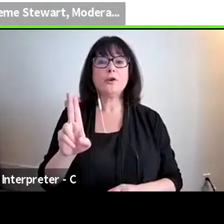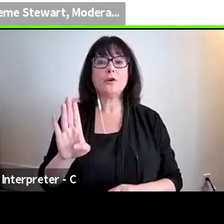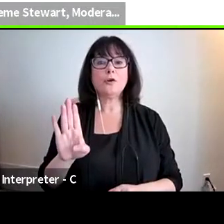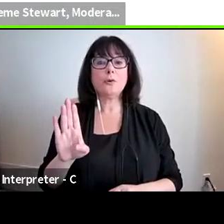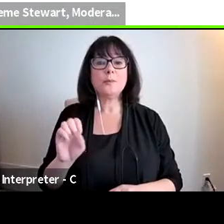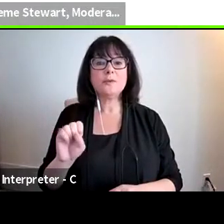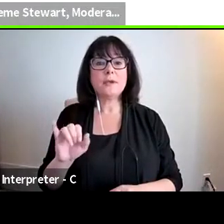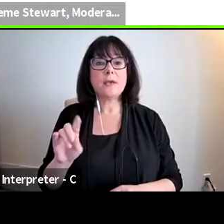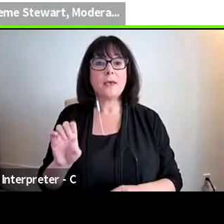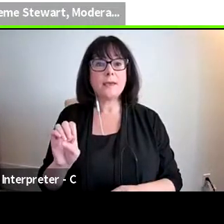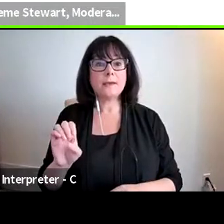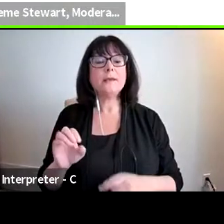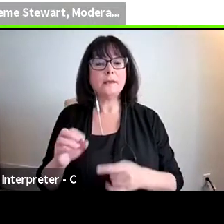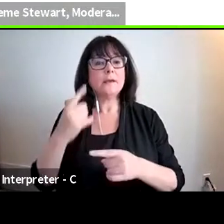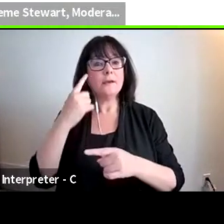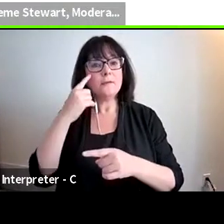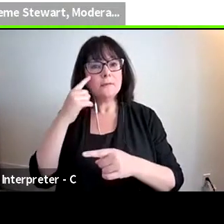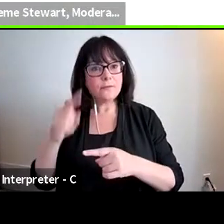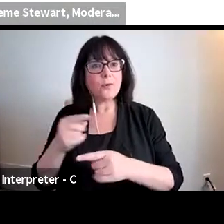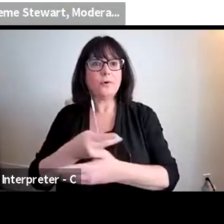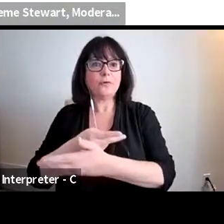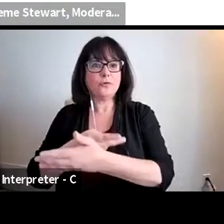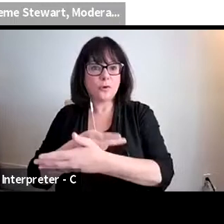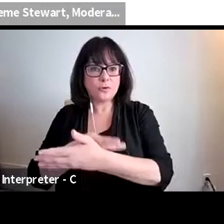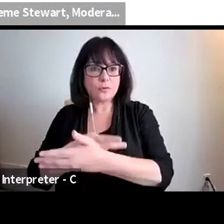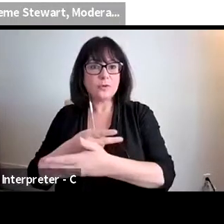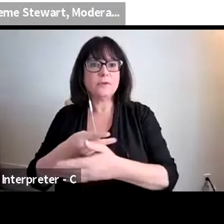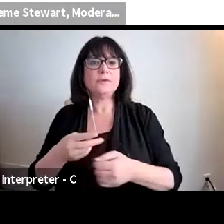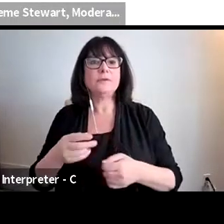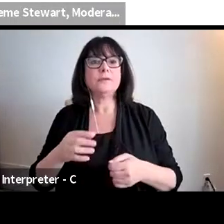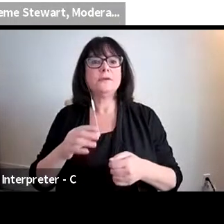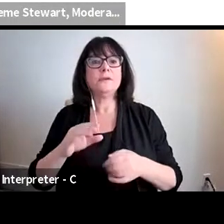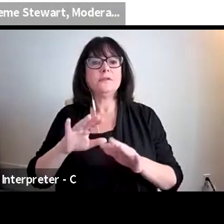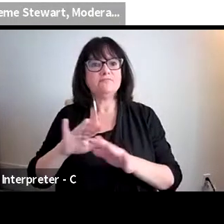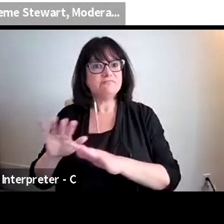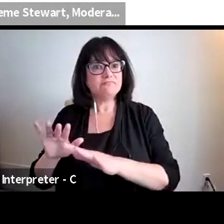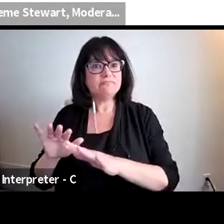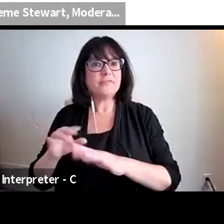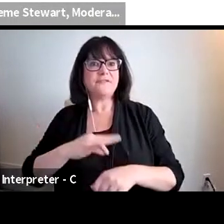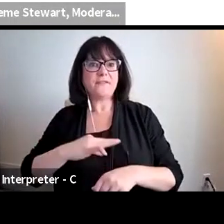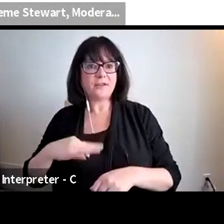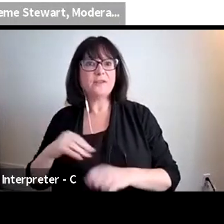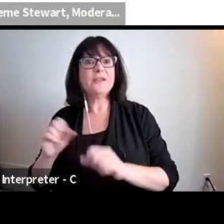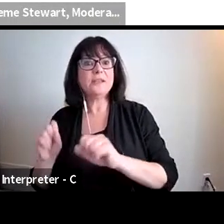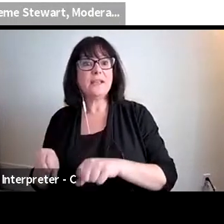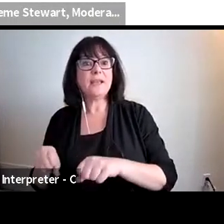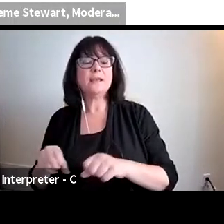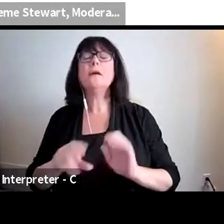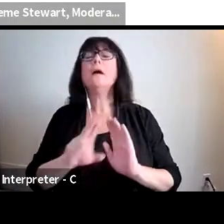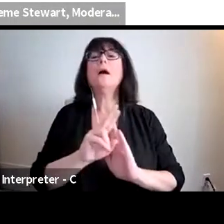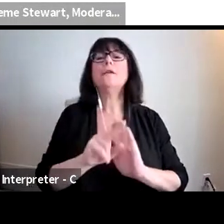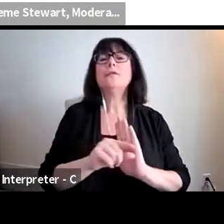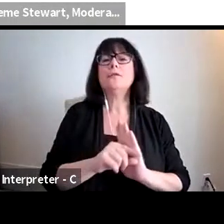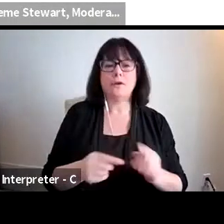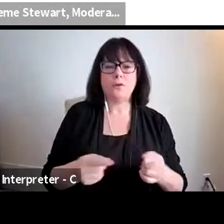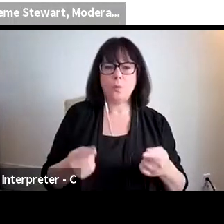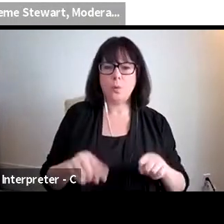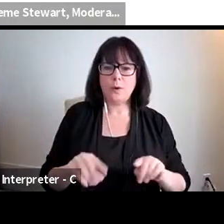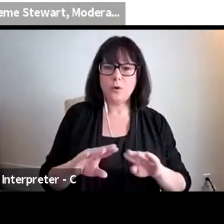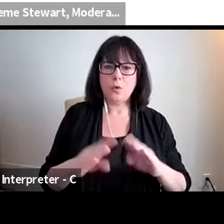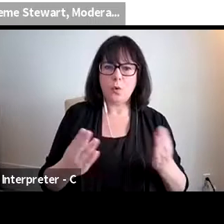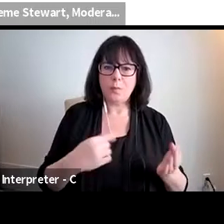open curbside pickup for undergraduate students? And just a related question on that I noticed in the